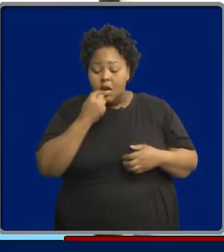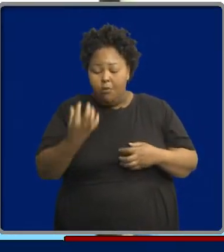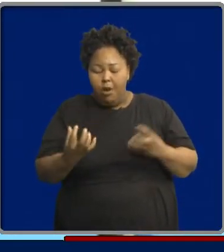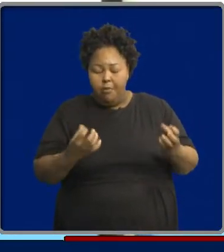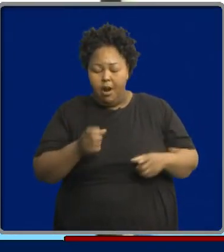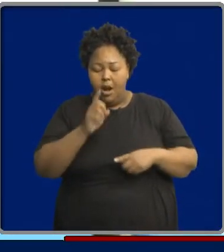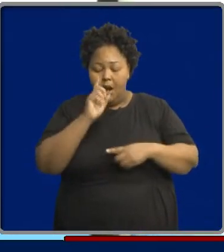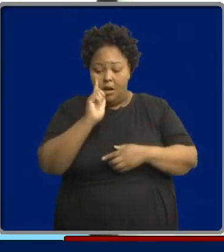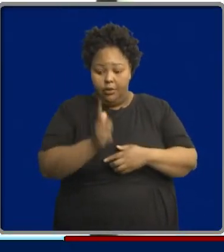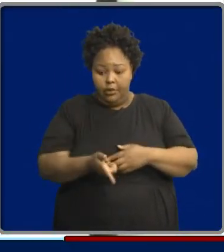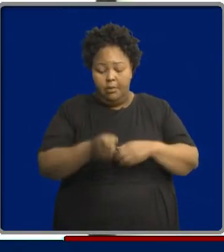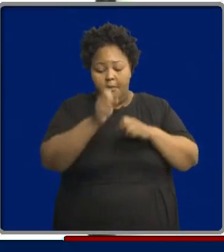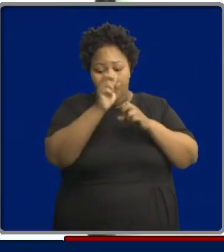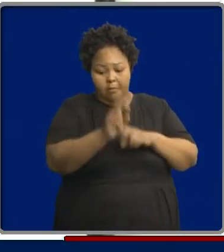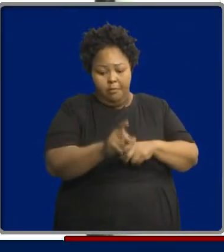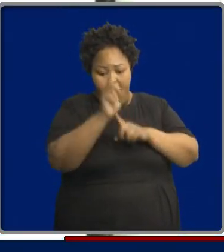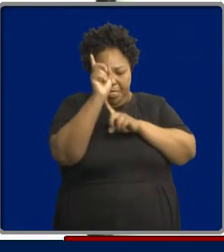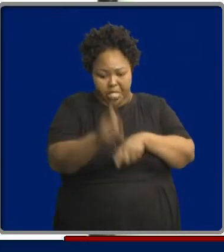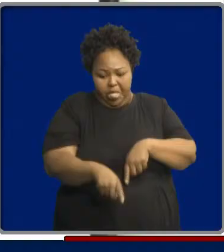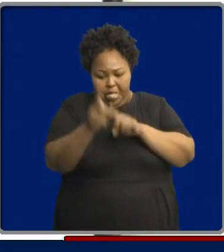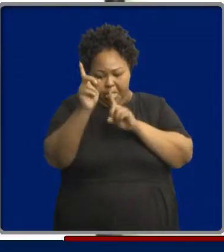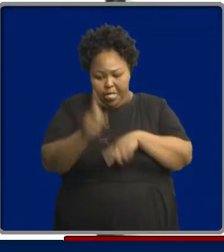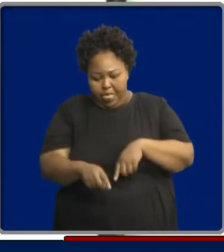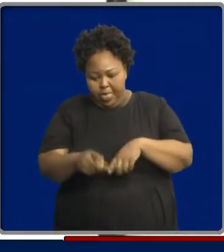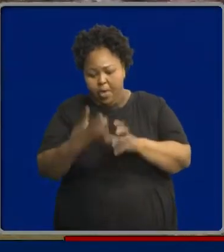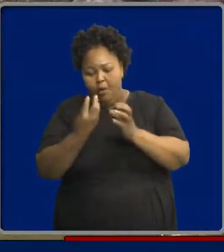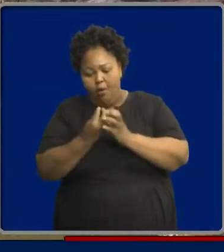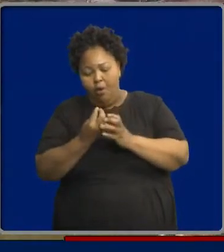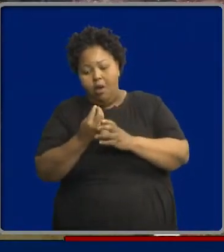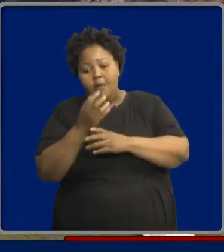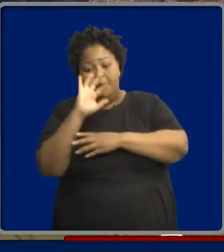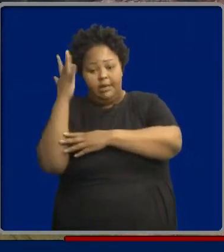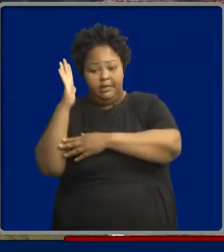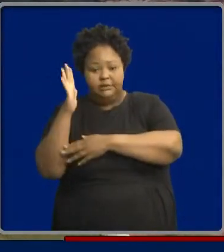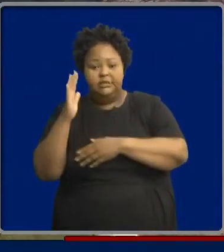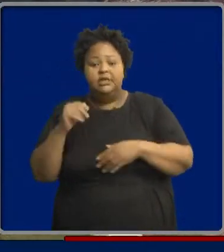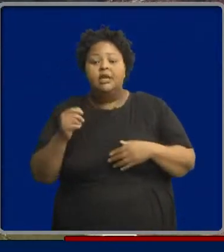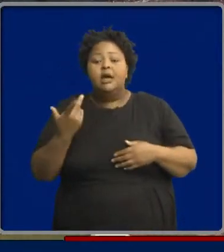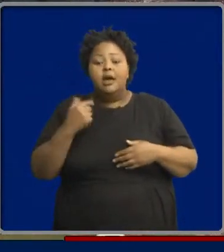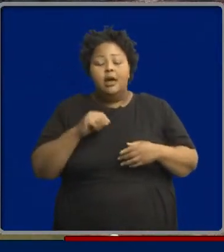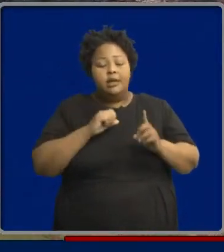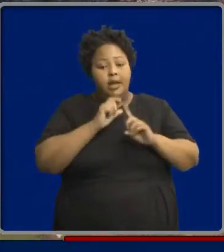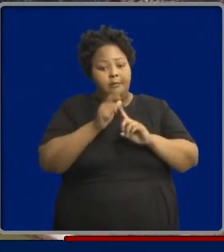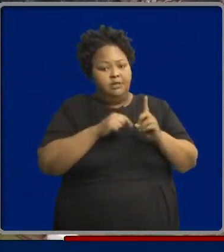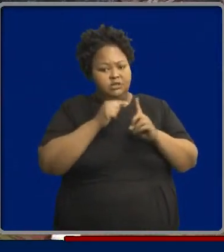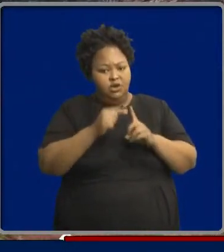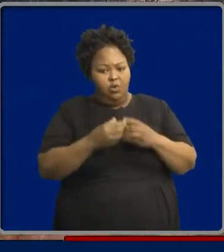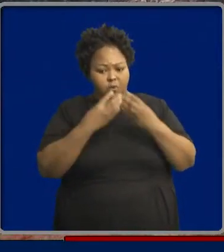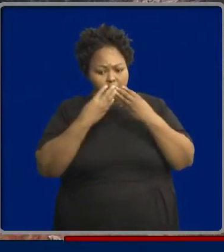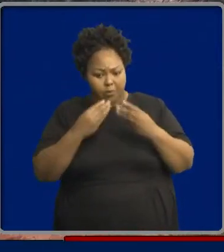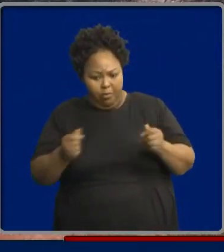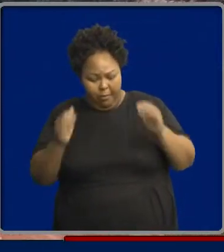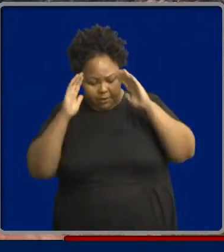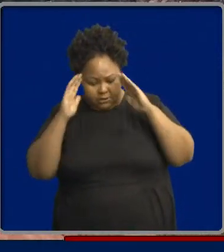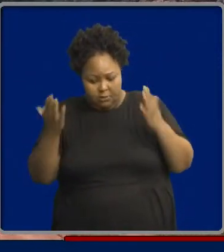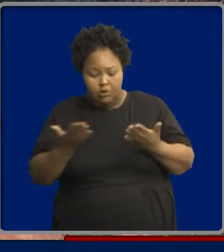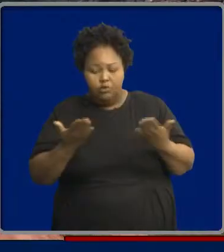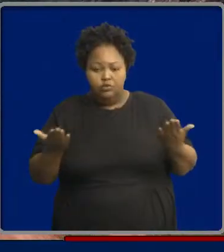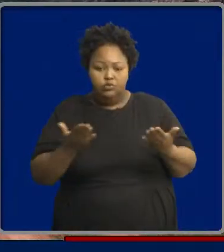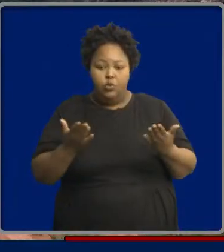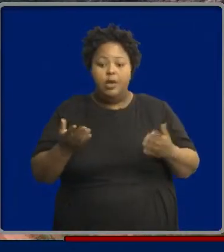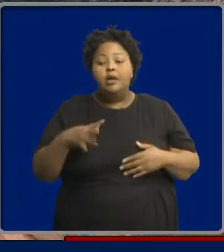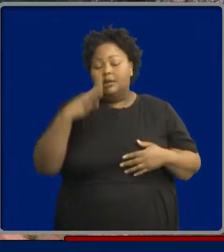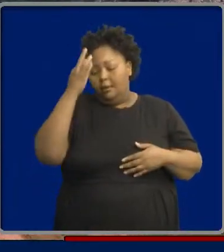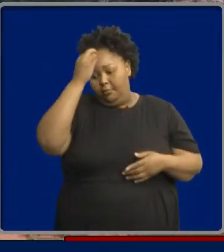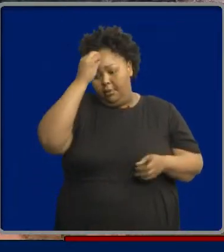umkhankaso simfune lo muntu singabe uphuma wabheka up unyamelo ushone kuphi. Madlopa says the group of men he was with when he disappeared